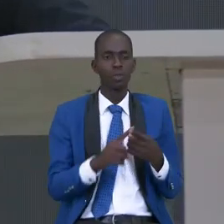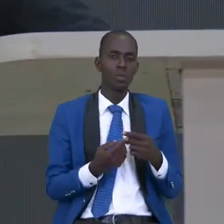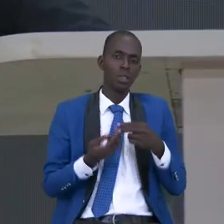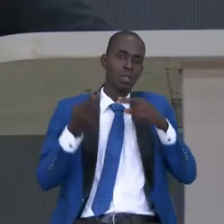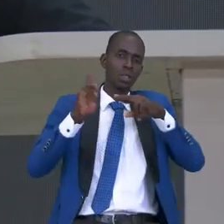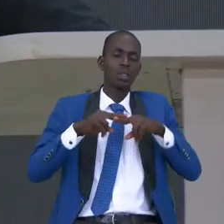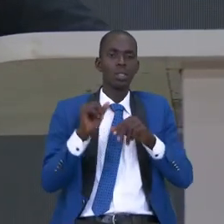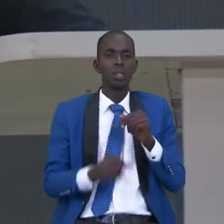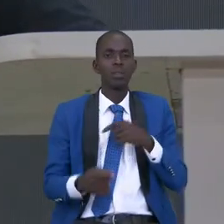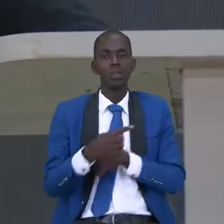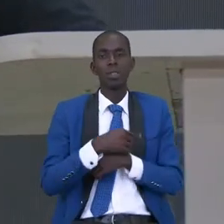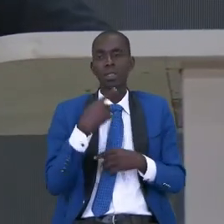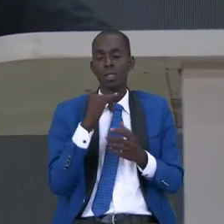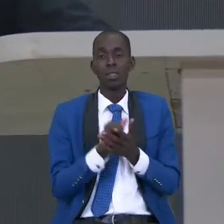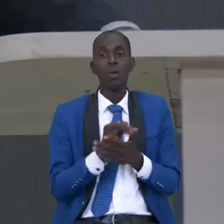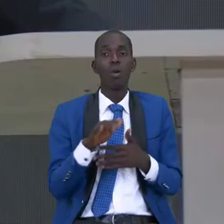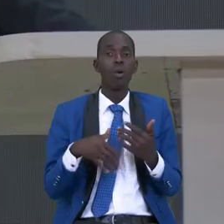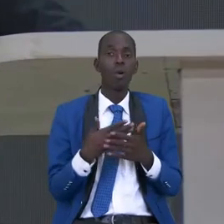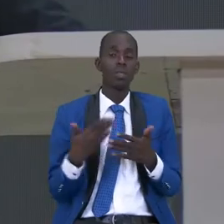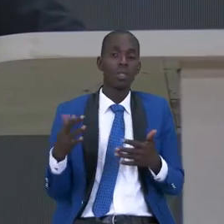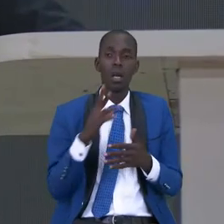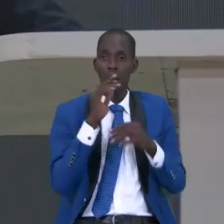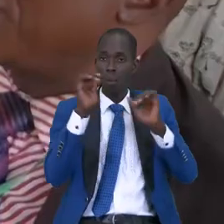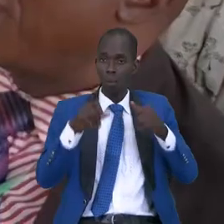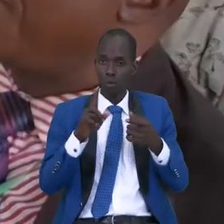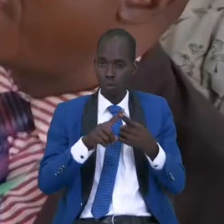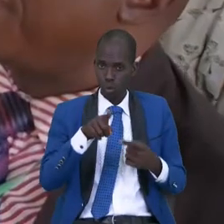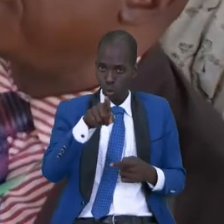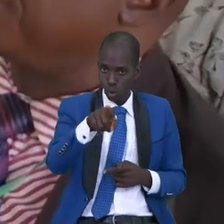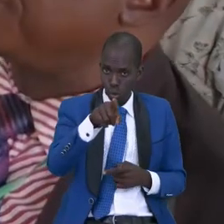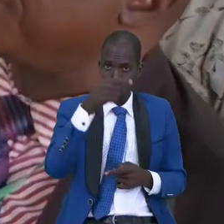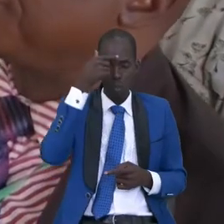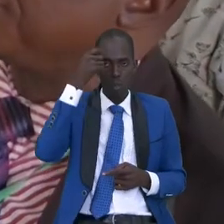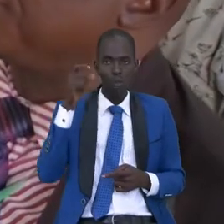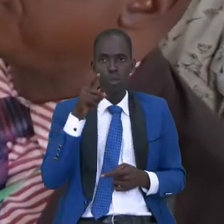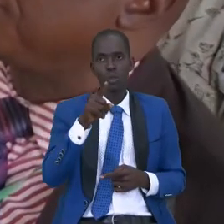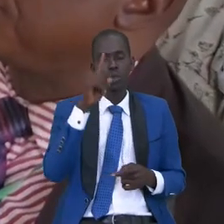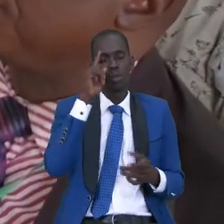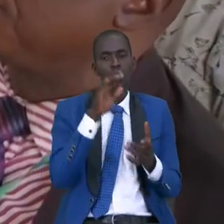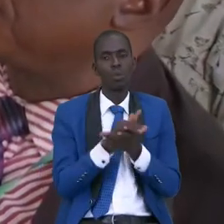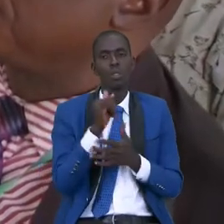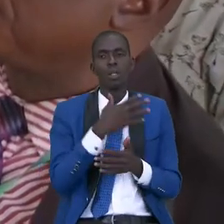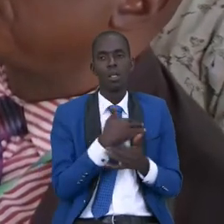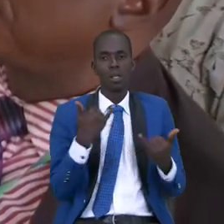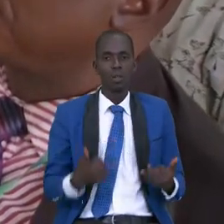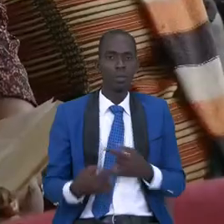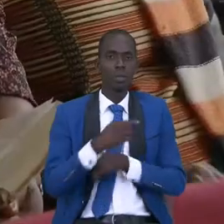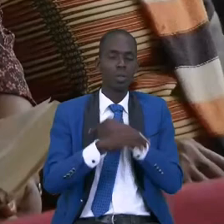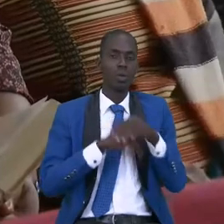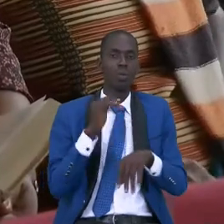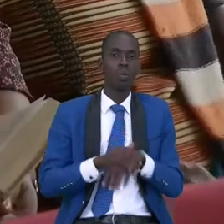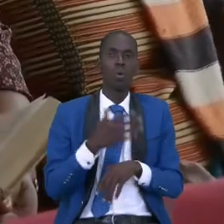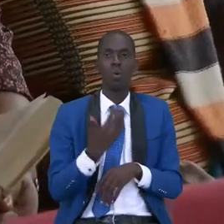are possible to you because you believe. And from today, all things are